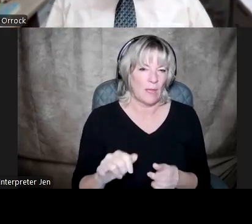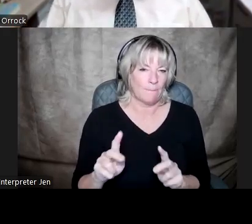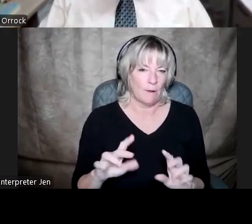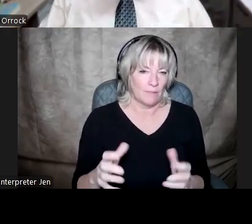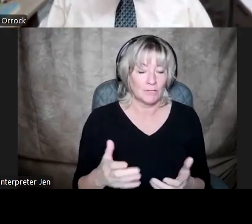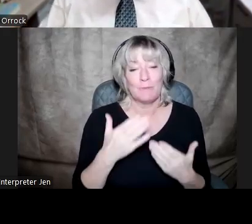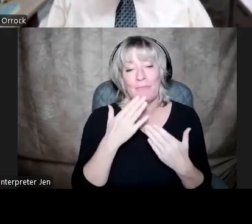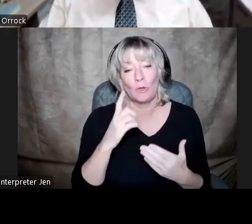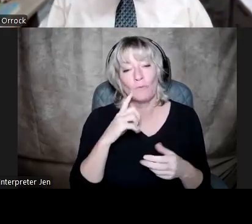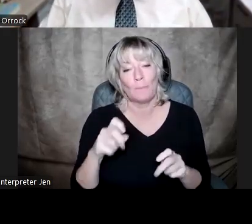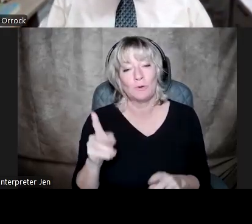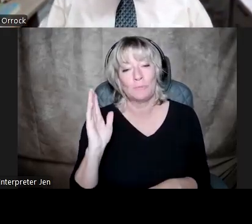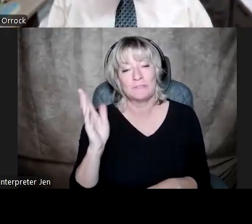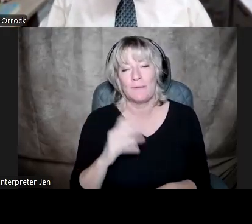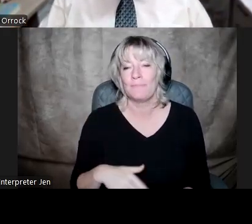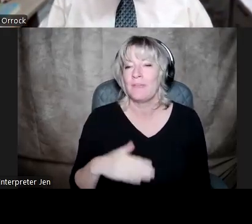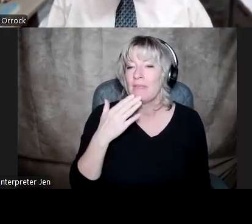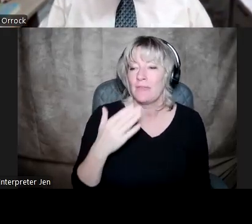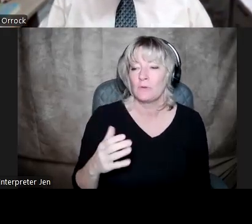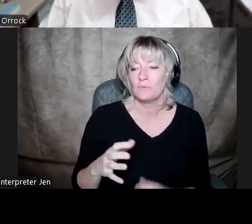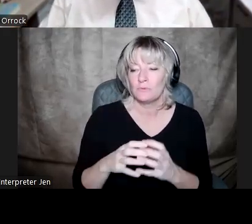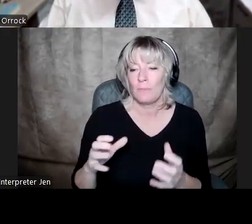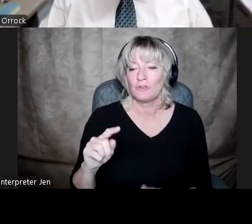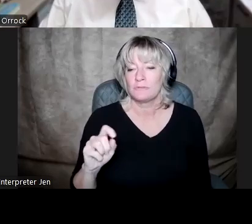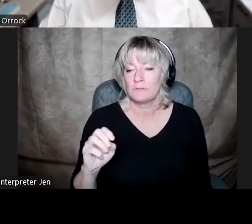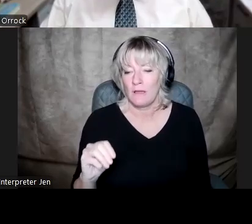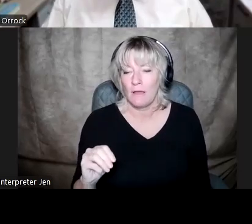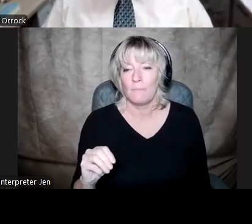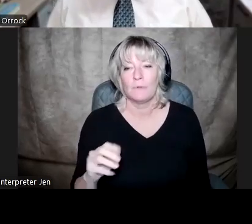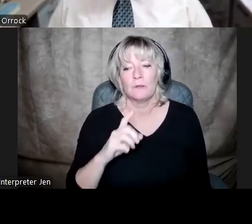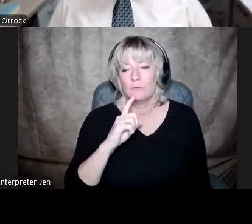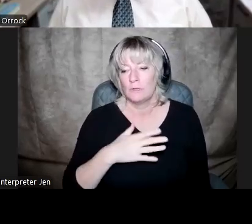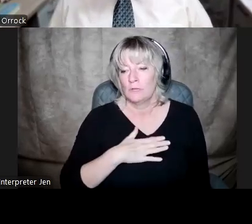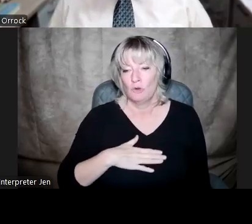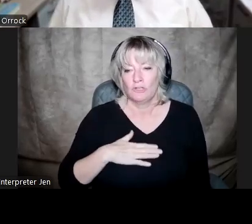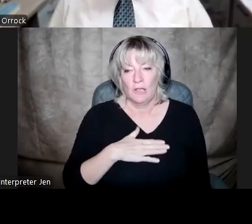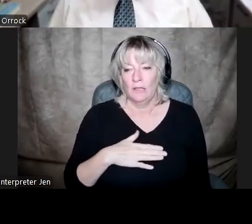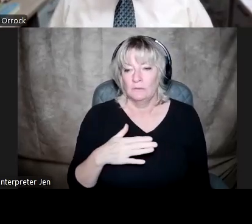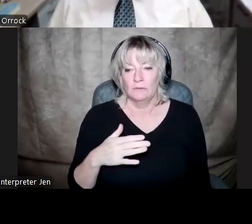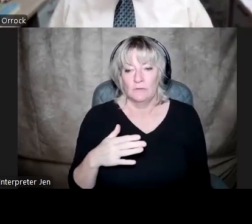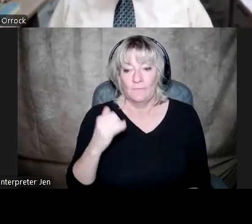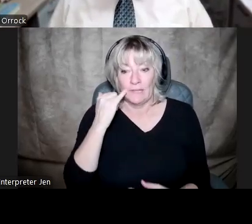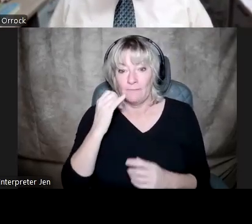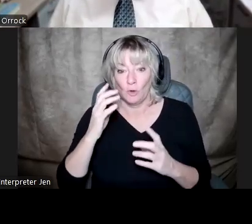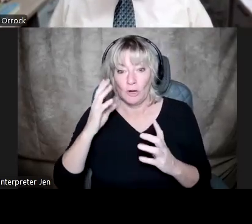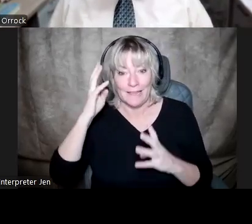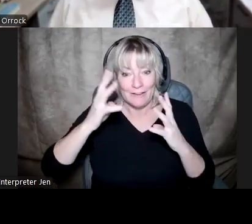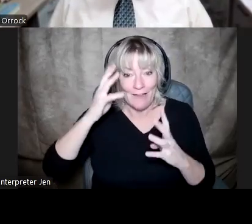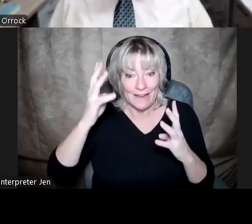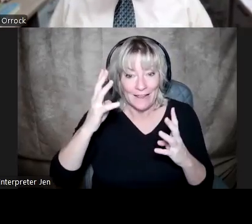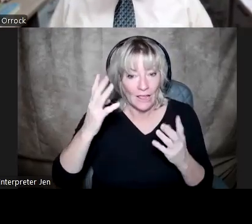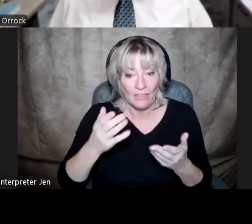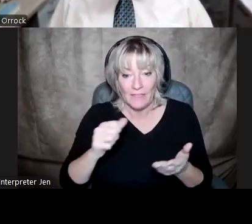speak. Thank you so much, Tom. And I really appreciate the fact that, if you're innovating, things are not going to work.